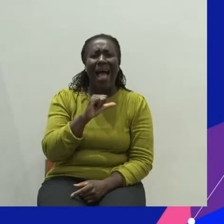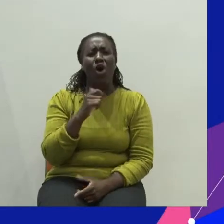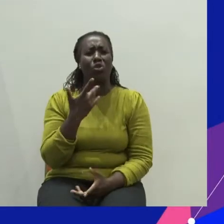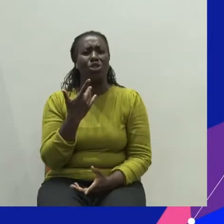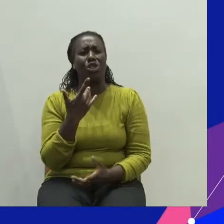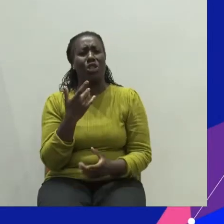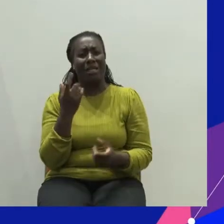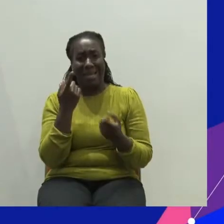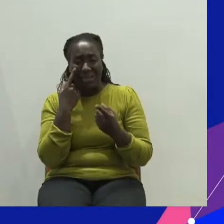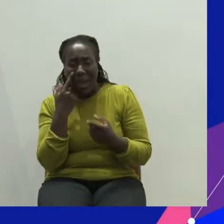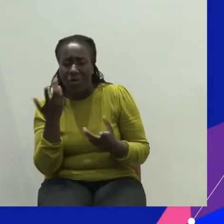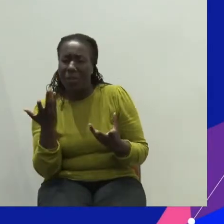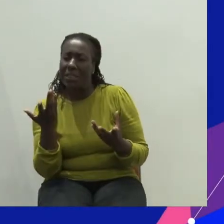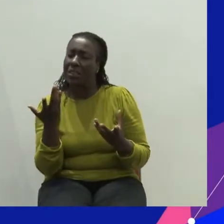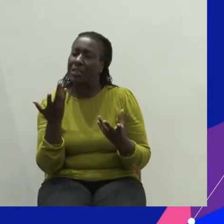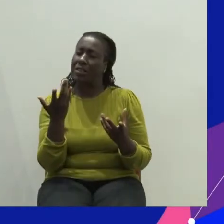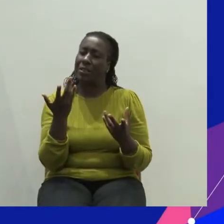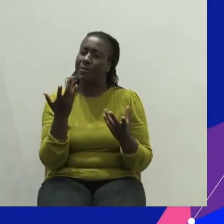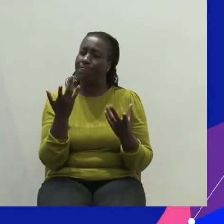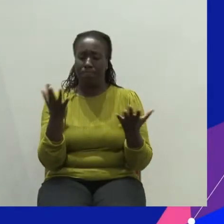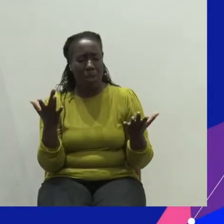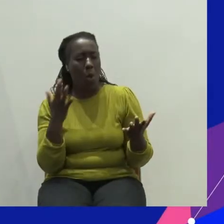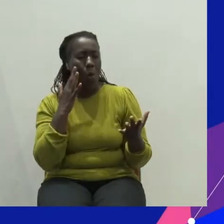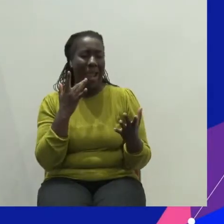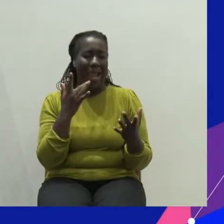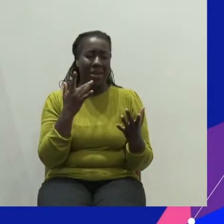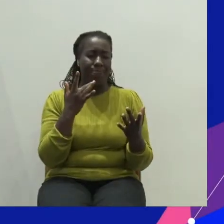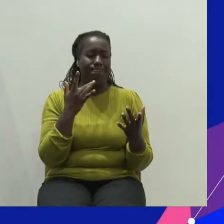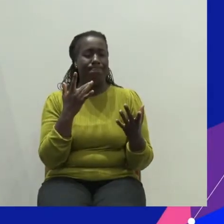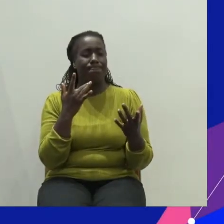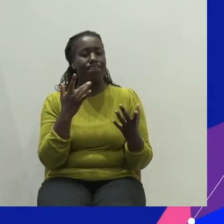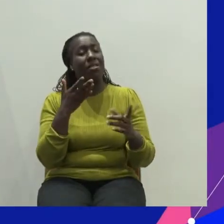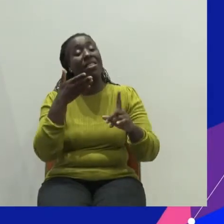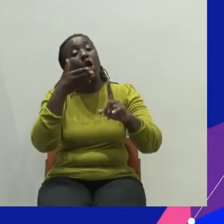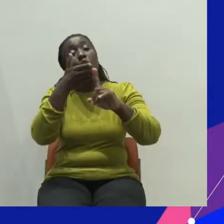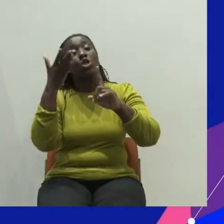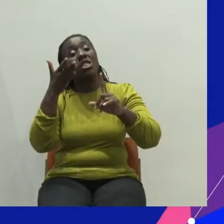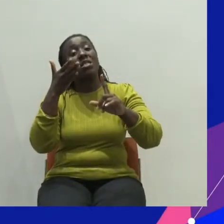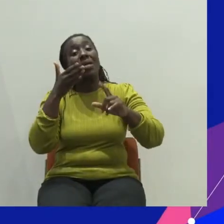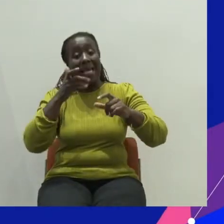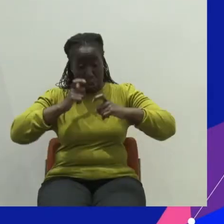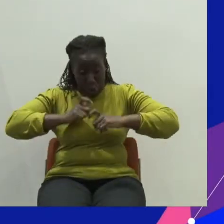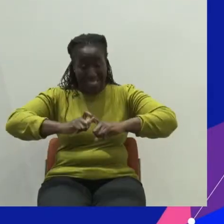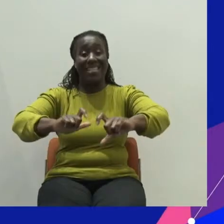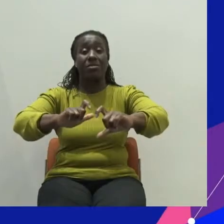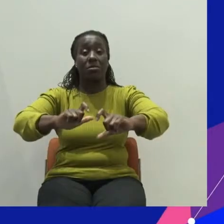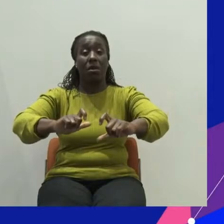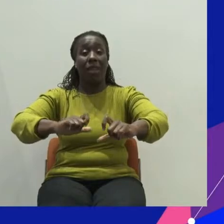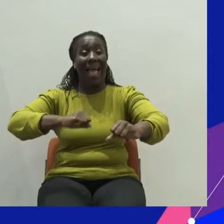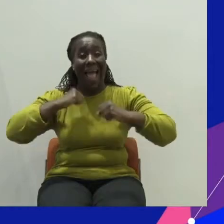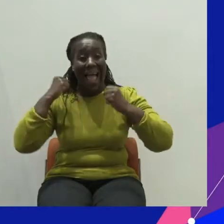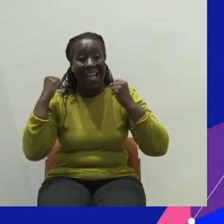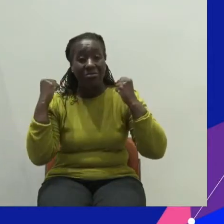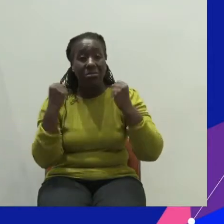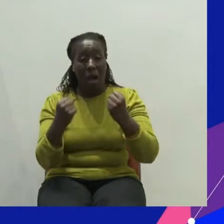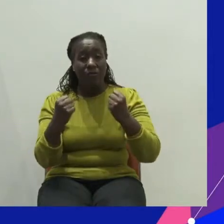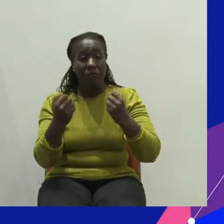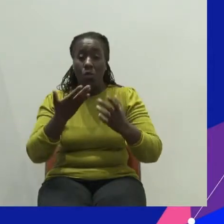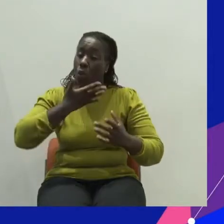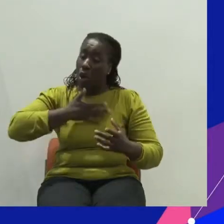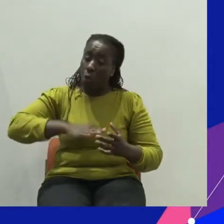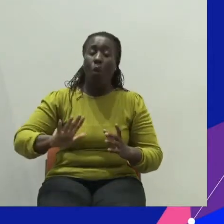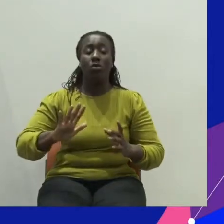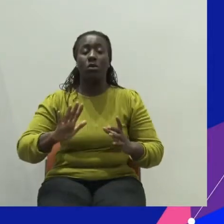vessel? When we get to the point where our objective is to try to be consistent and robust, we want to do the opposite. We actually are